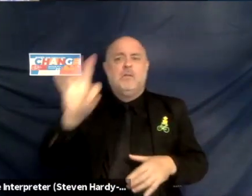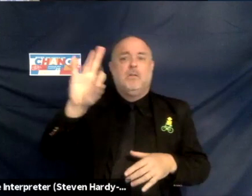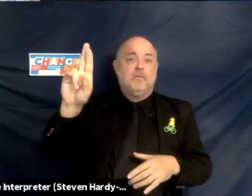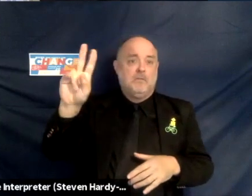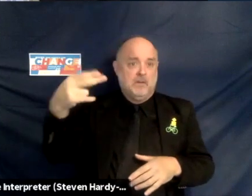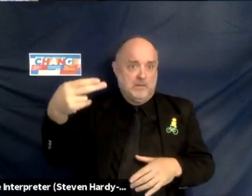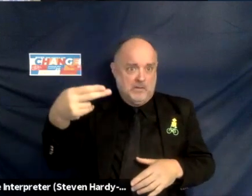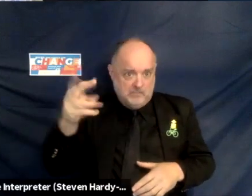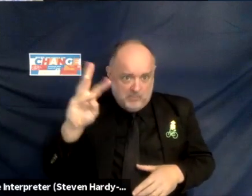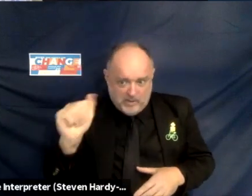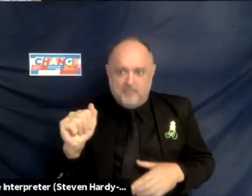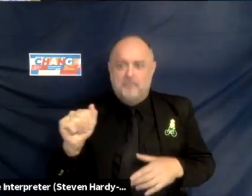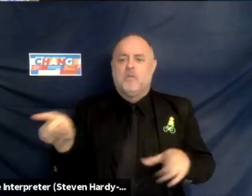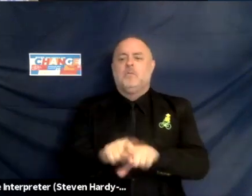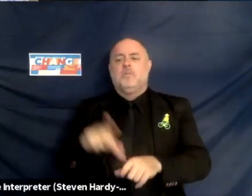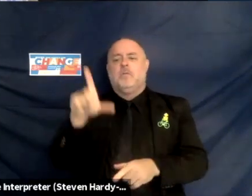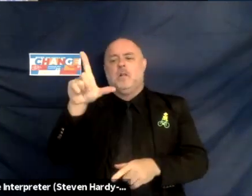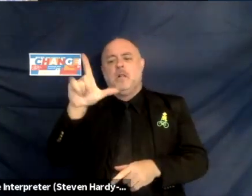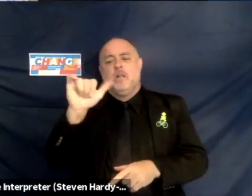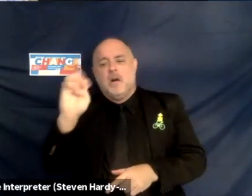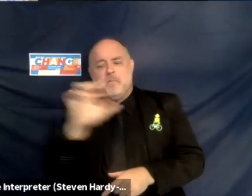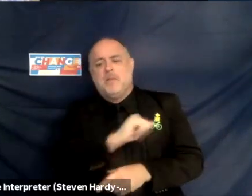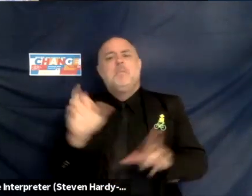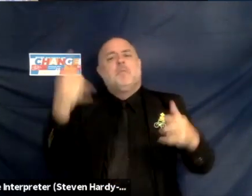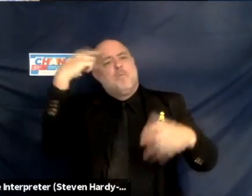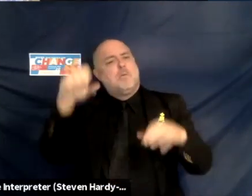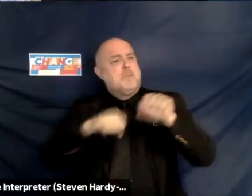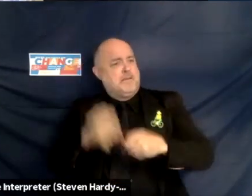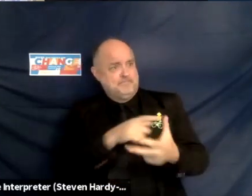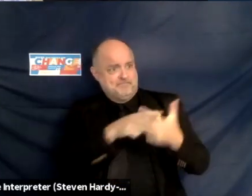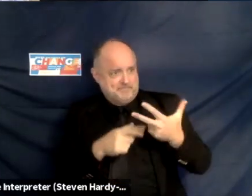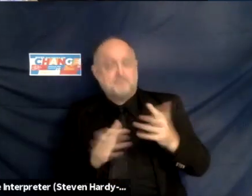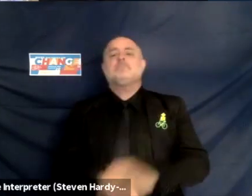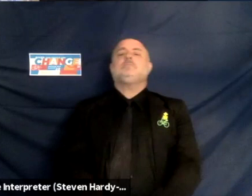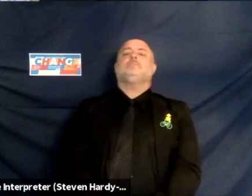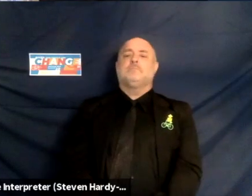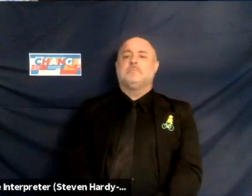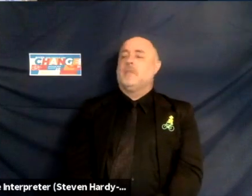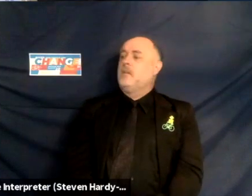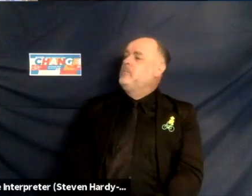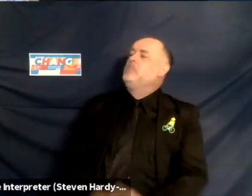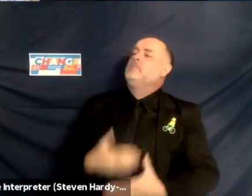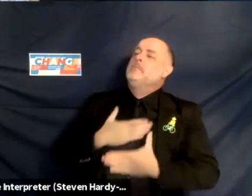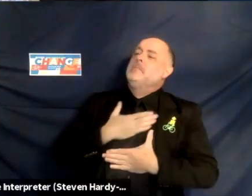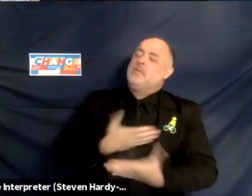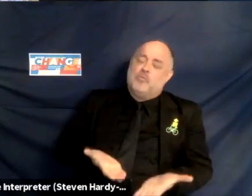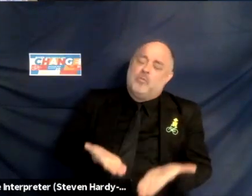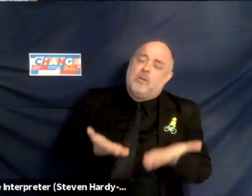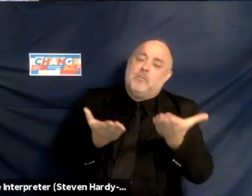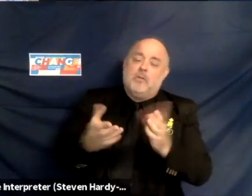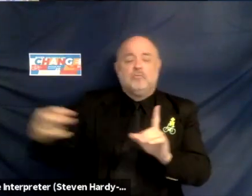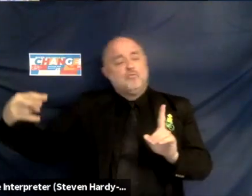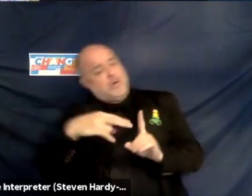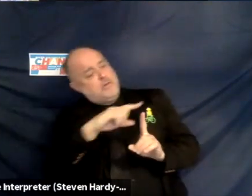Administration, Lime, and People for Bikes. Just a reminder to view this session in Zoom whenever possible for the best